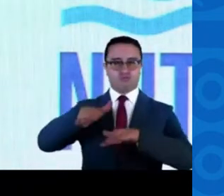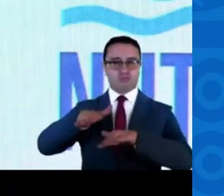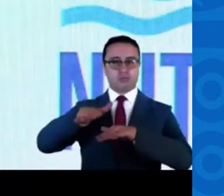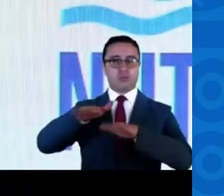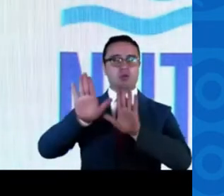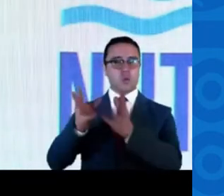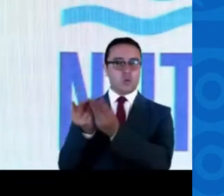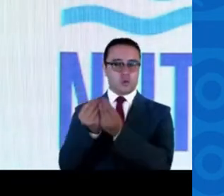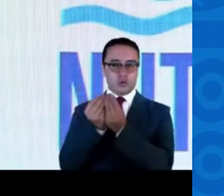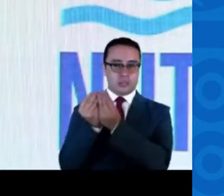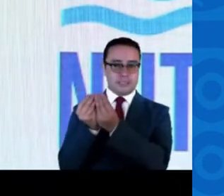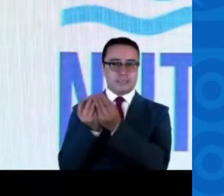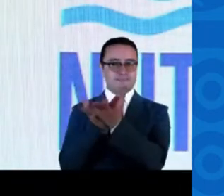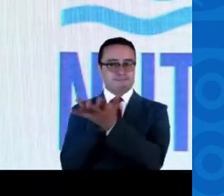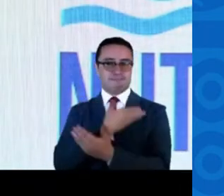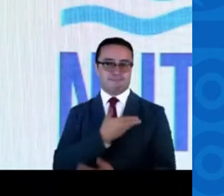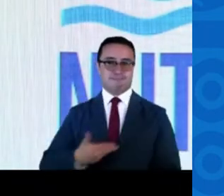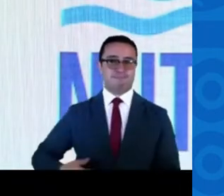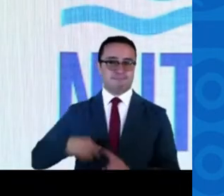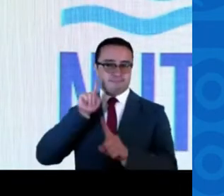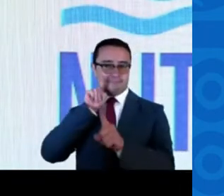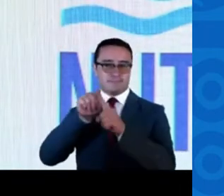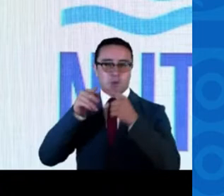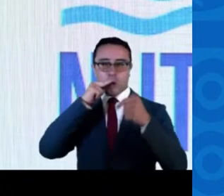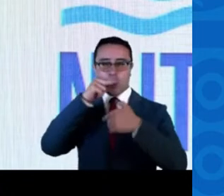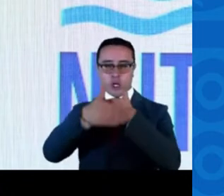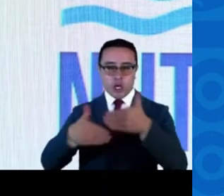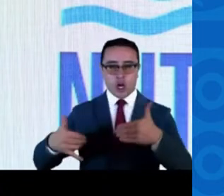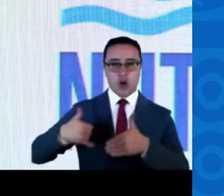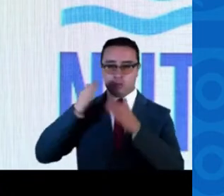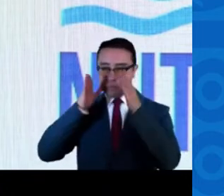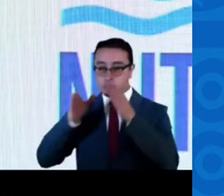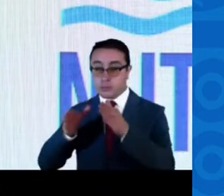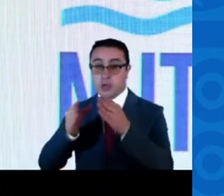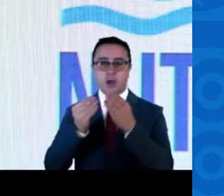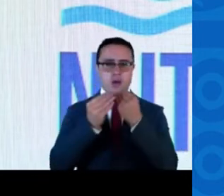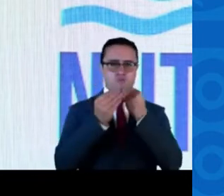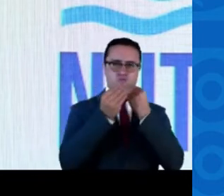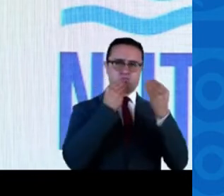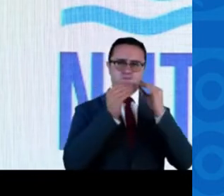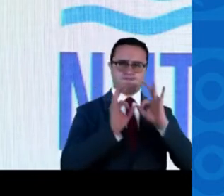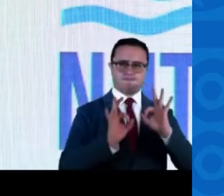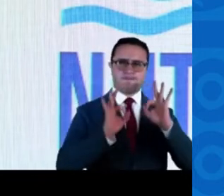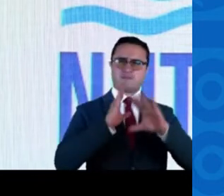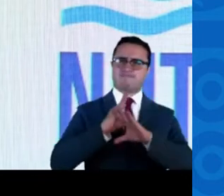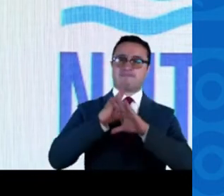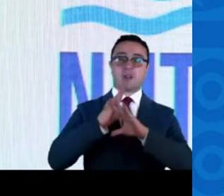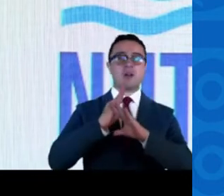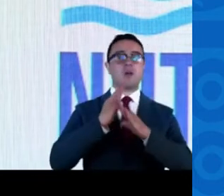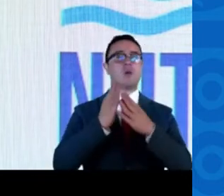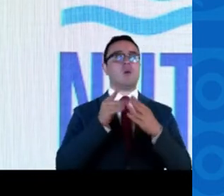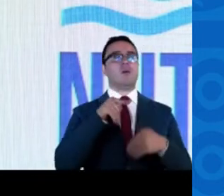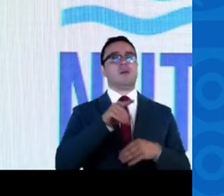that is my role. The nutrition and food security have a very